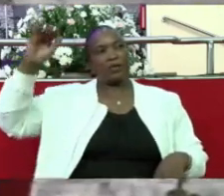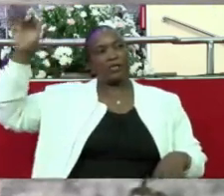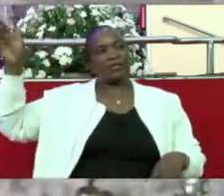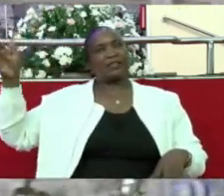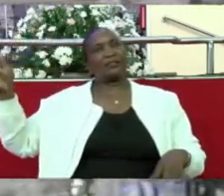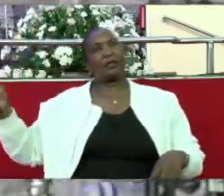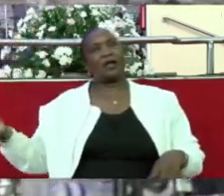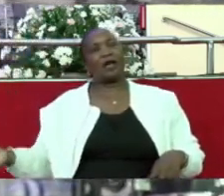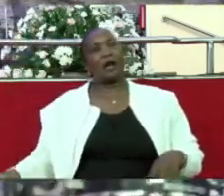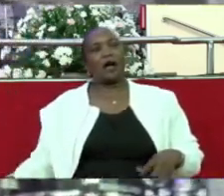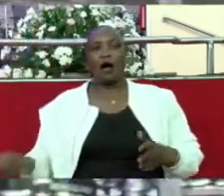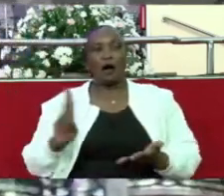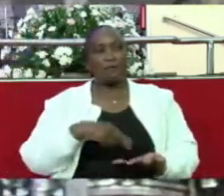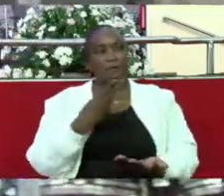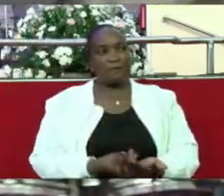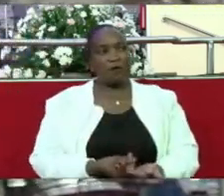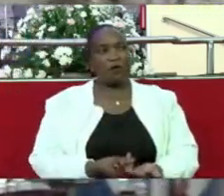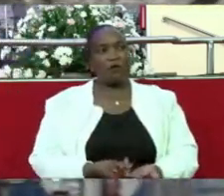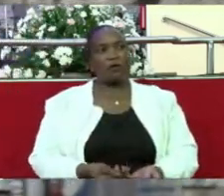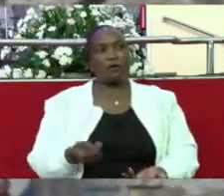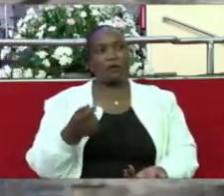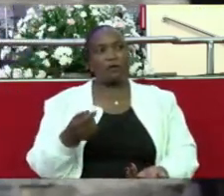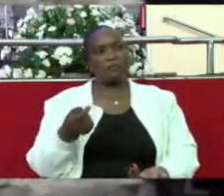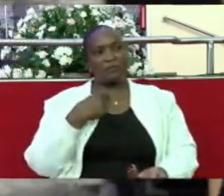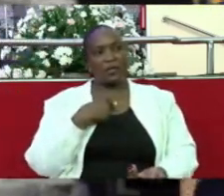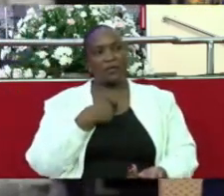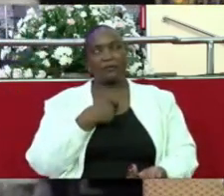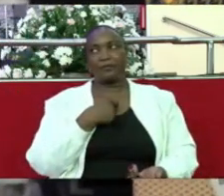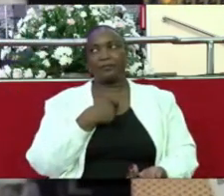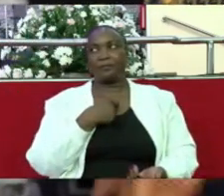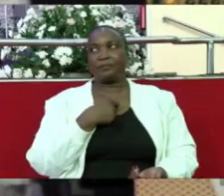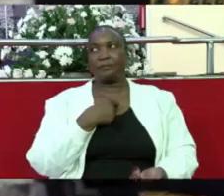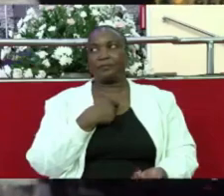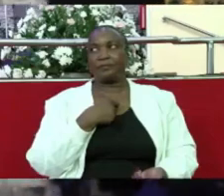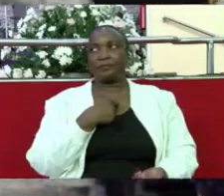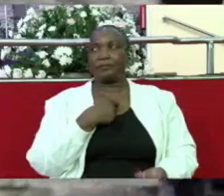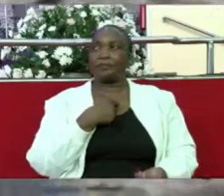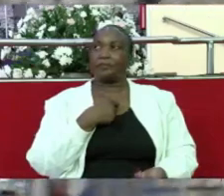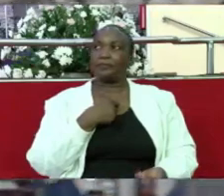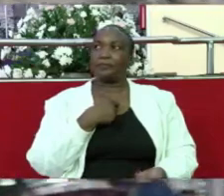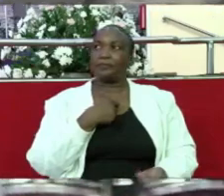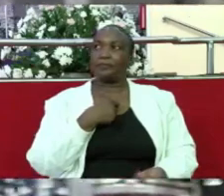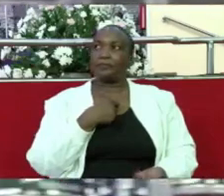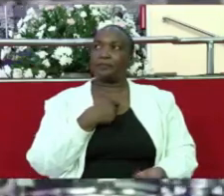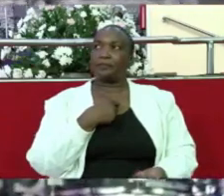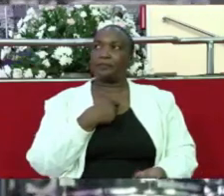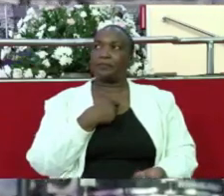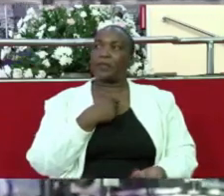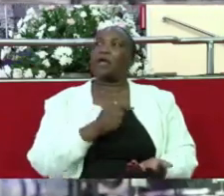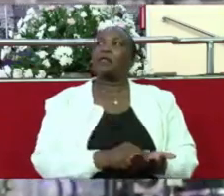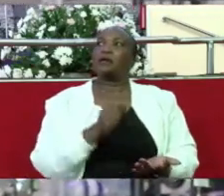be pain and anguish. People will try to repent and to come to Christ, but the grace of